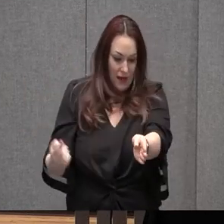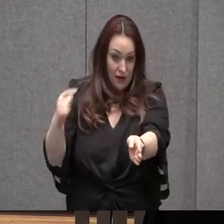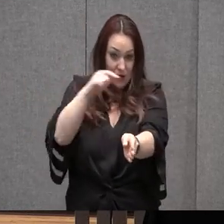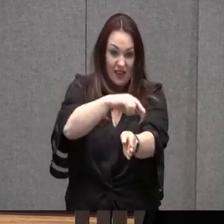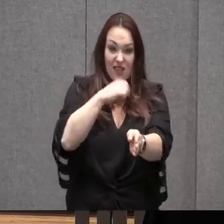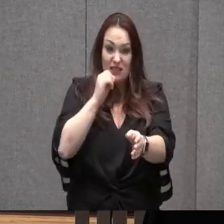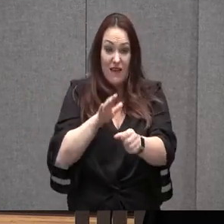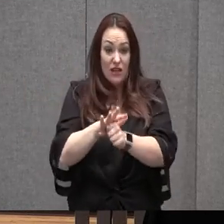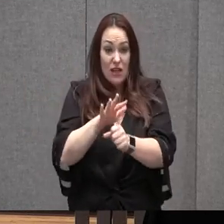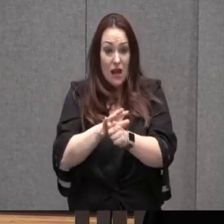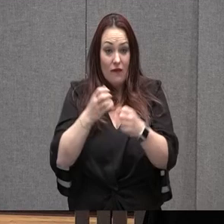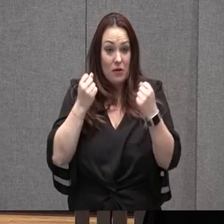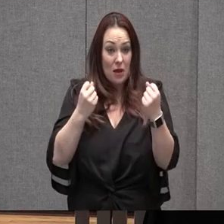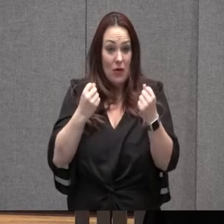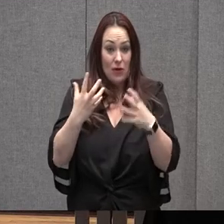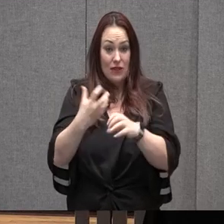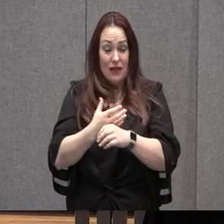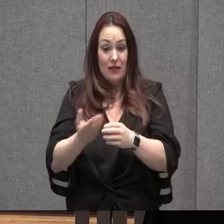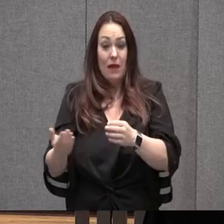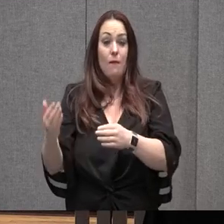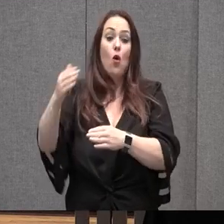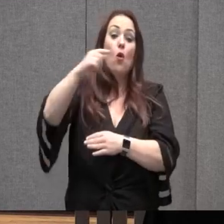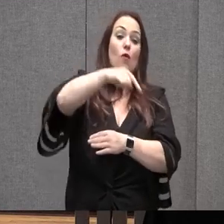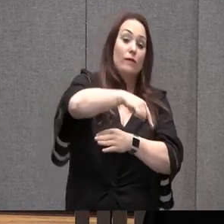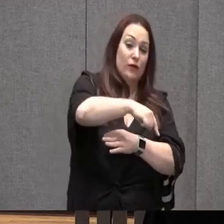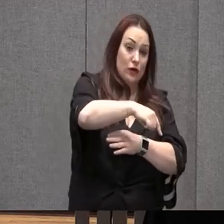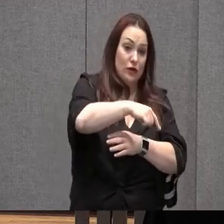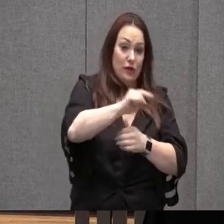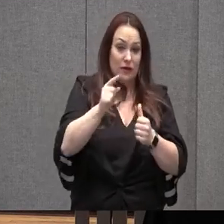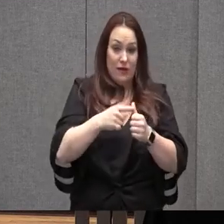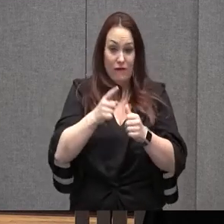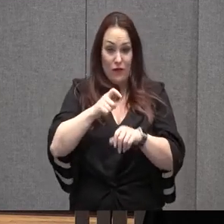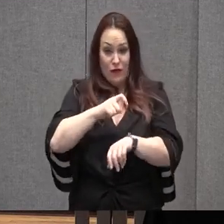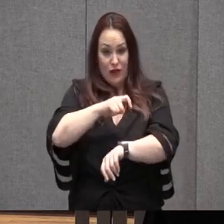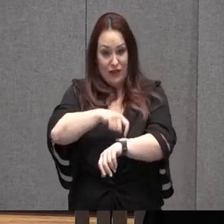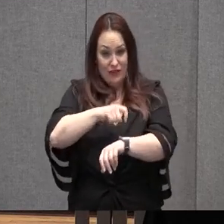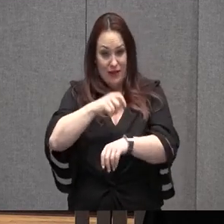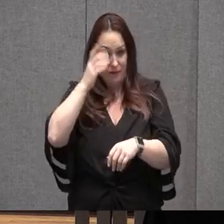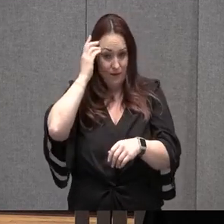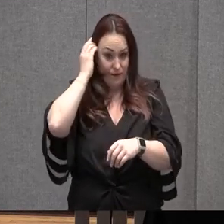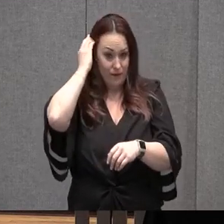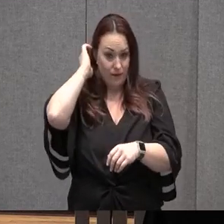power to get them over the first time, mm-hmm. right?